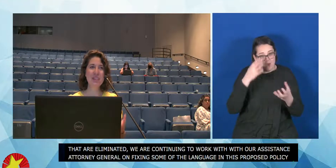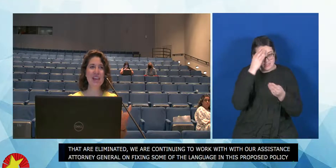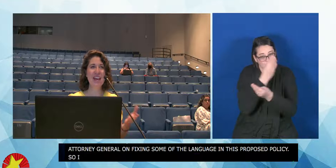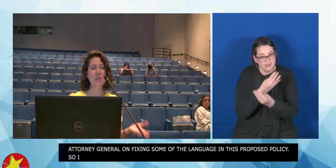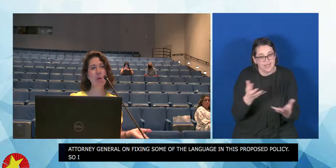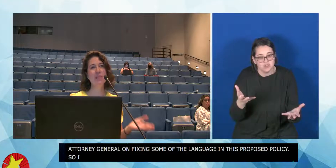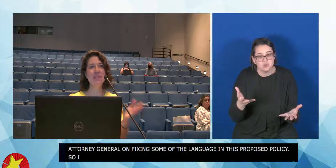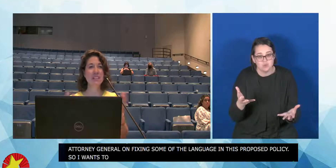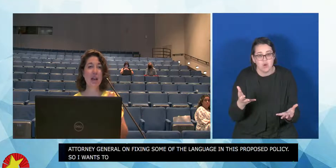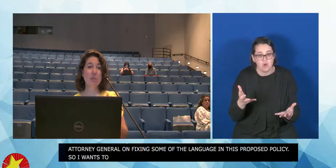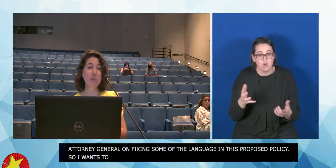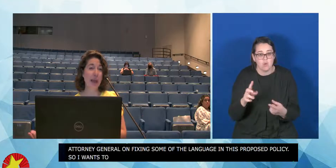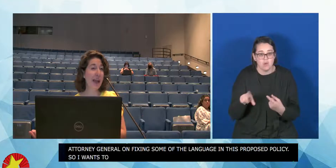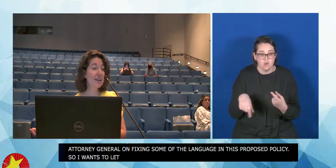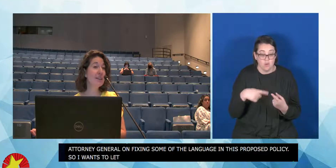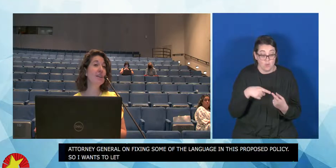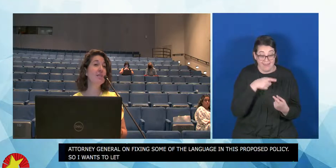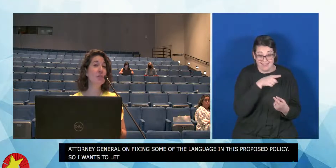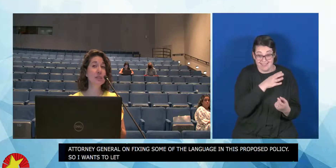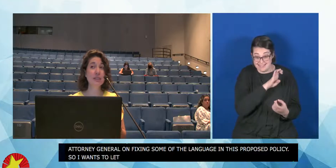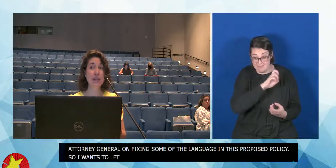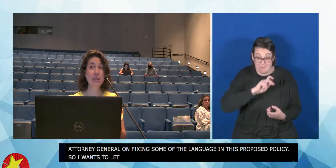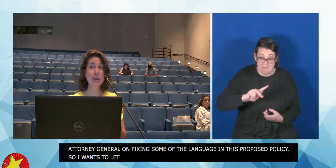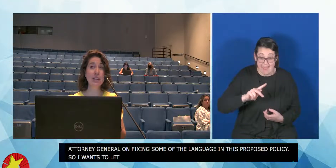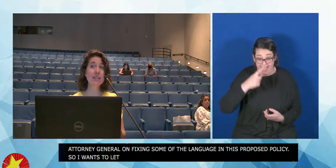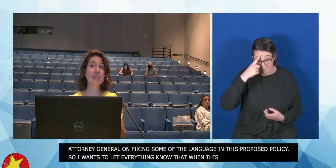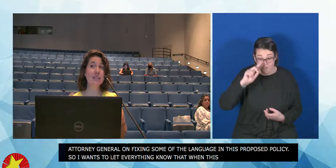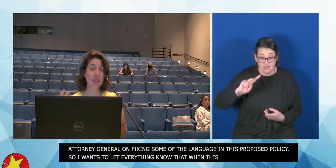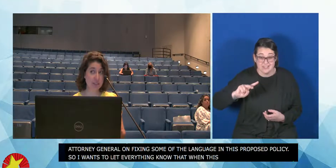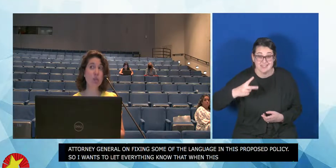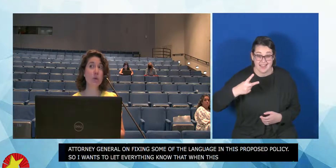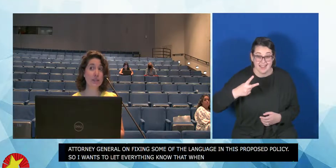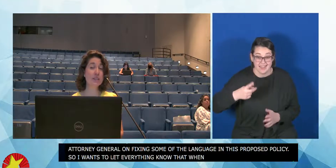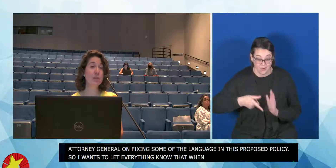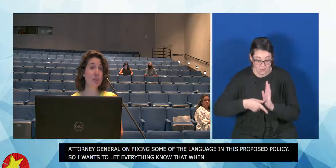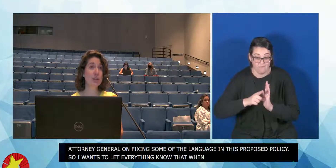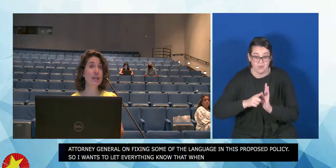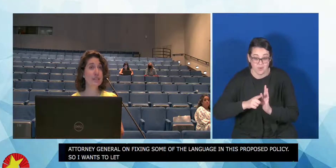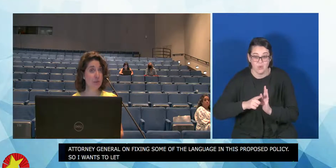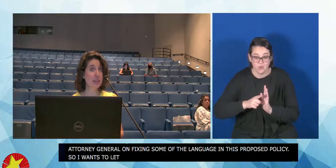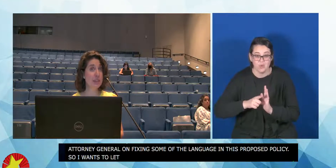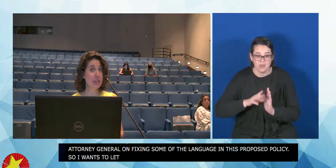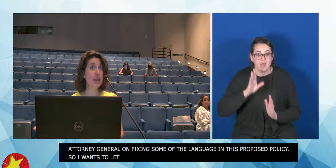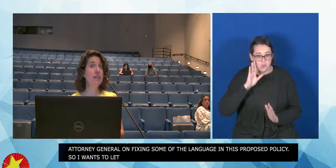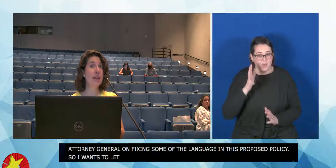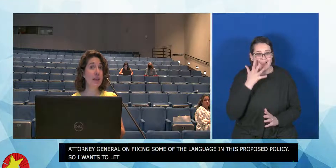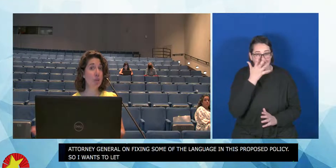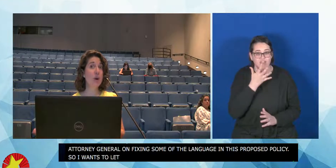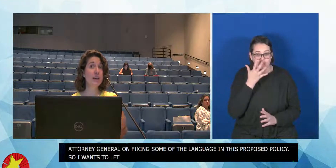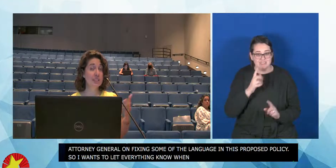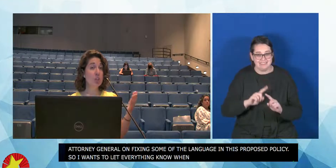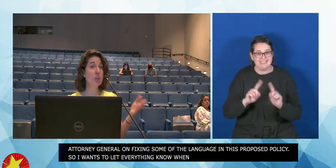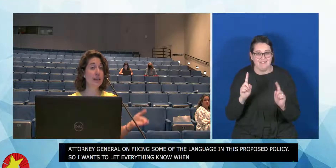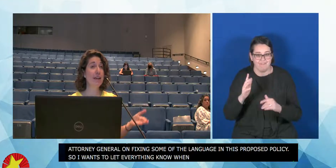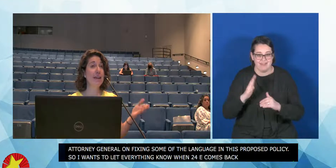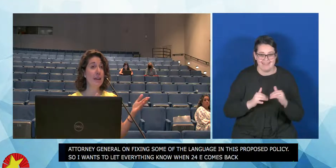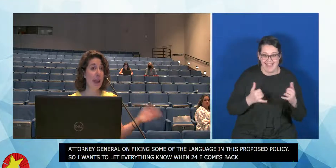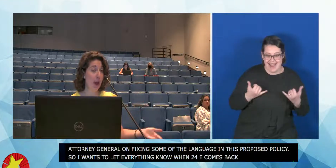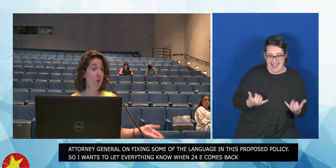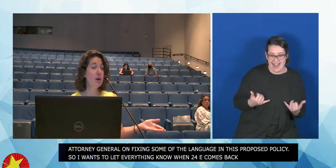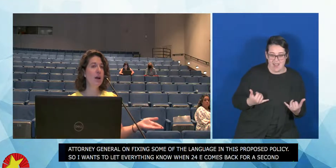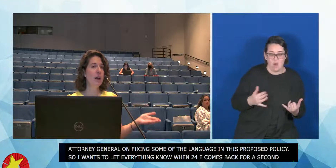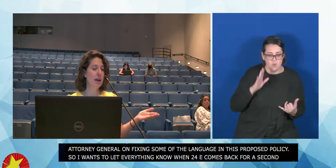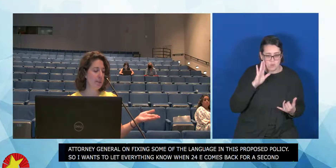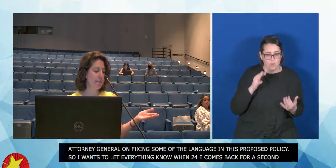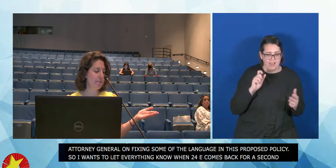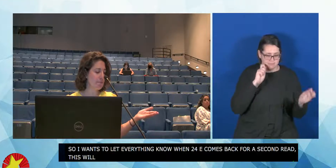know that when this comes back for a second read, this is going to be looking different than what it is looking like